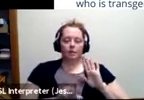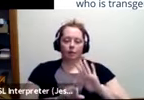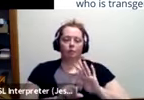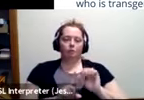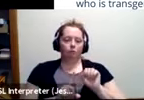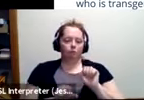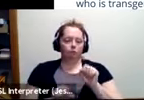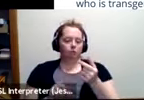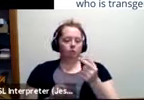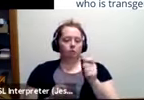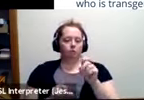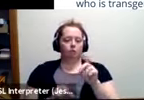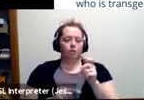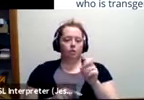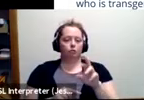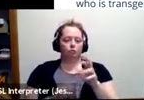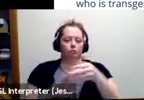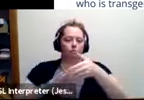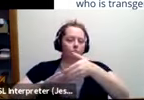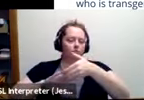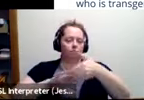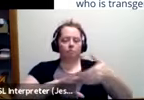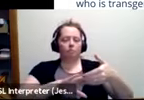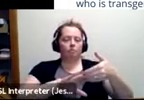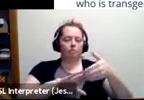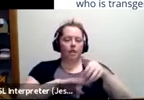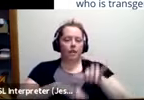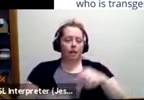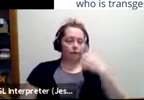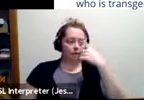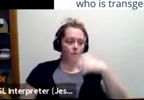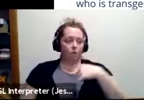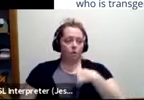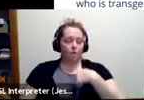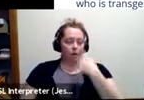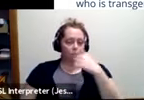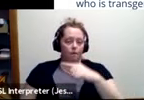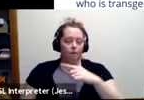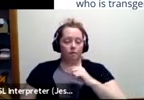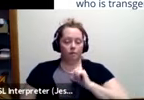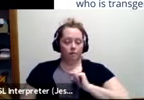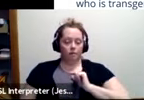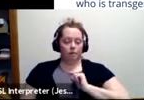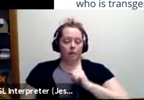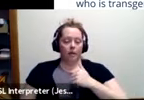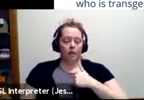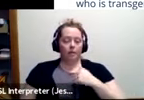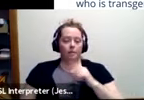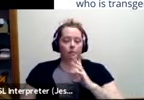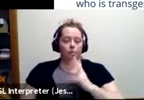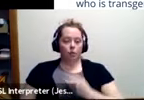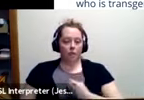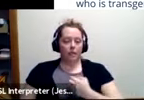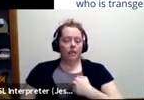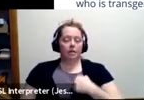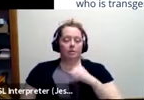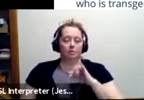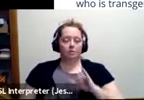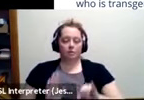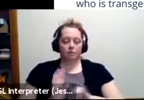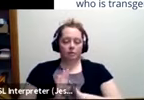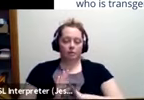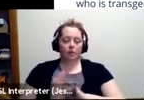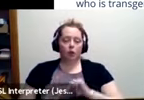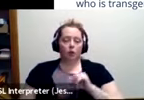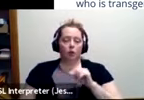for example. So I am a trans woman and I identify as a queer woman. My